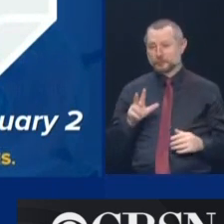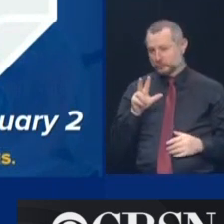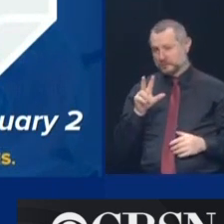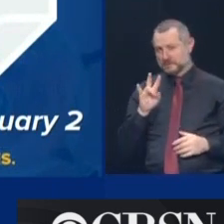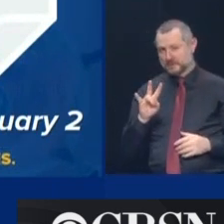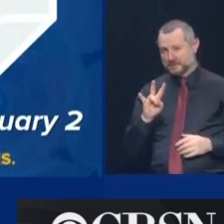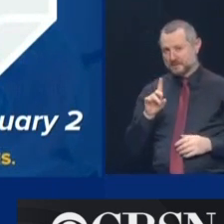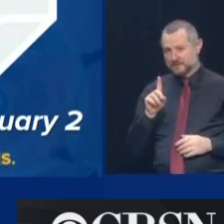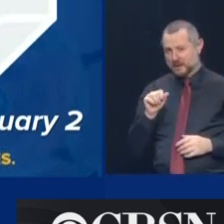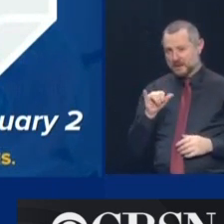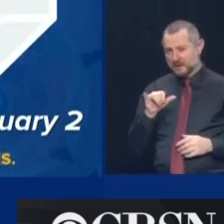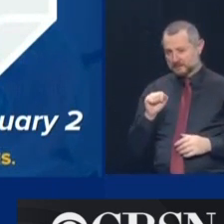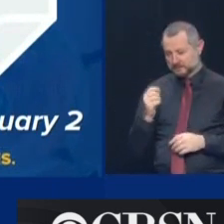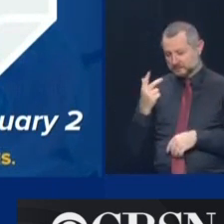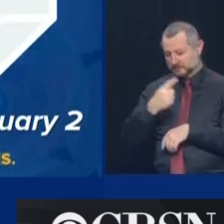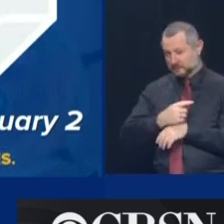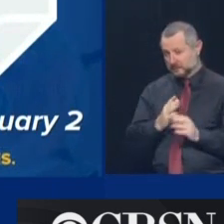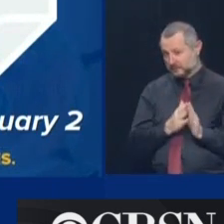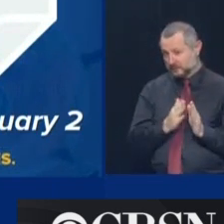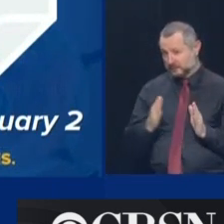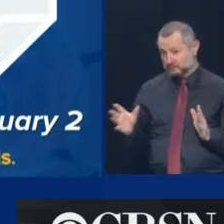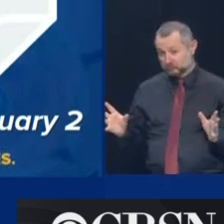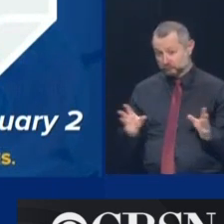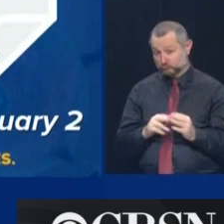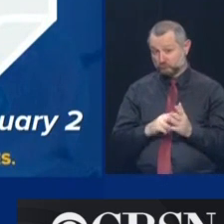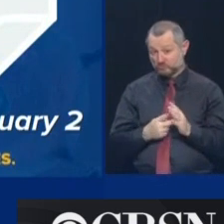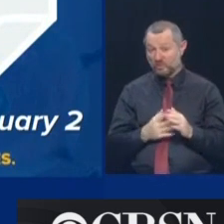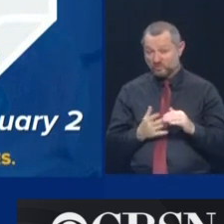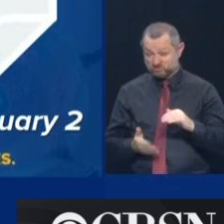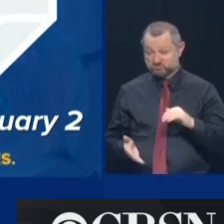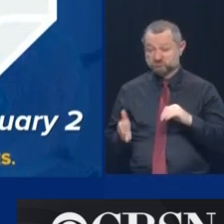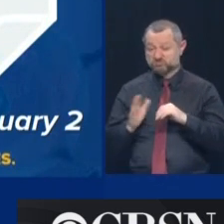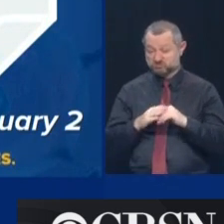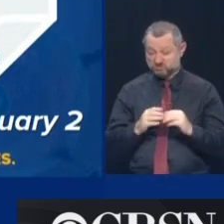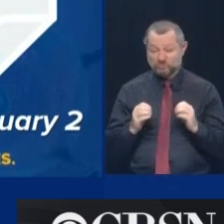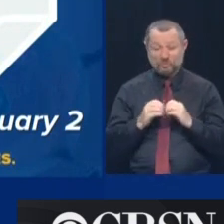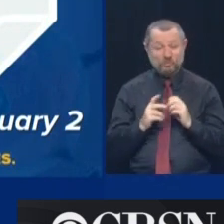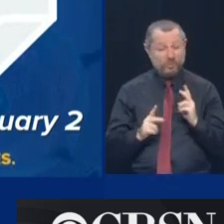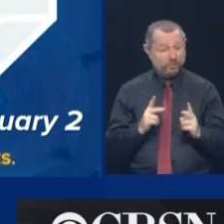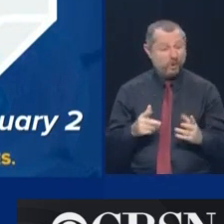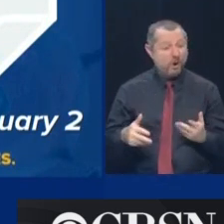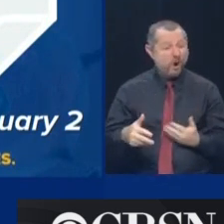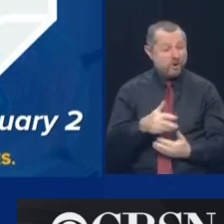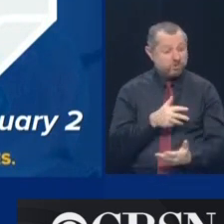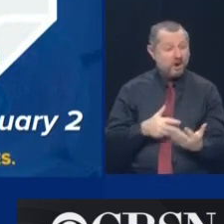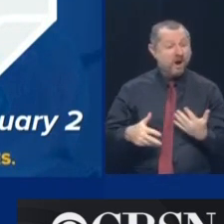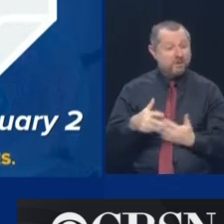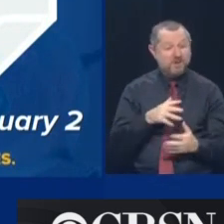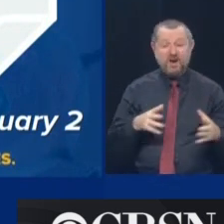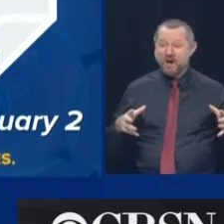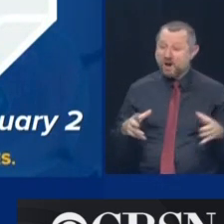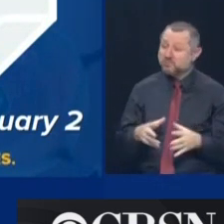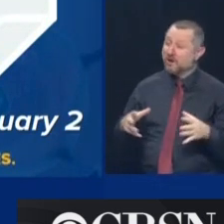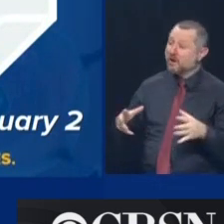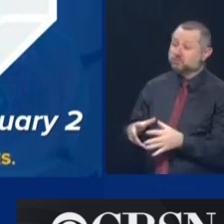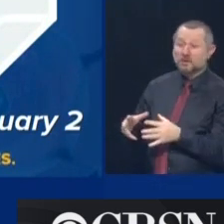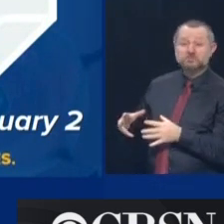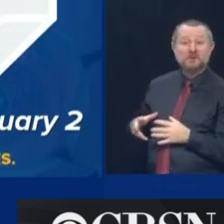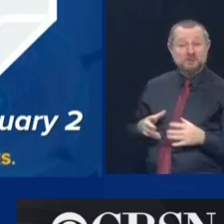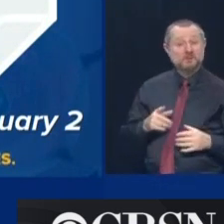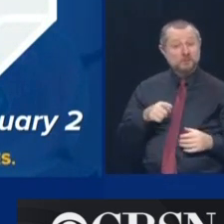37 days of increased social activity. That's what it is. Increased